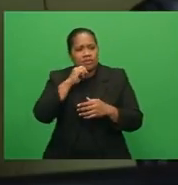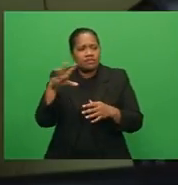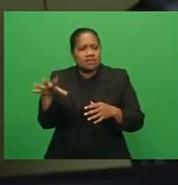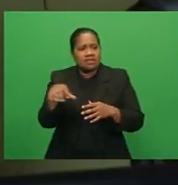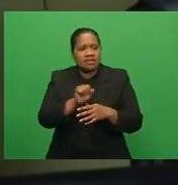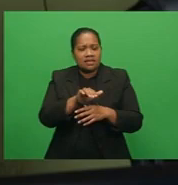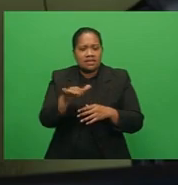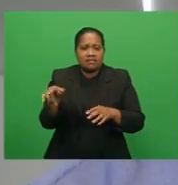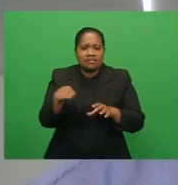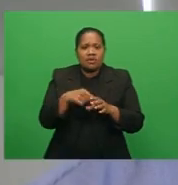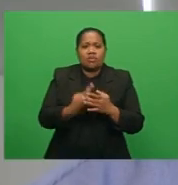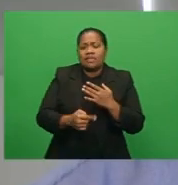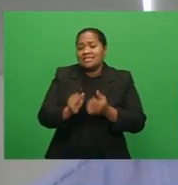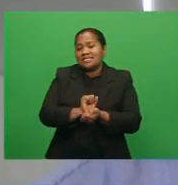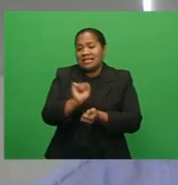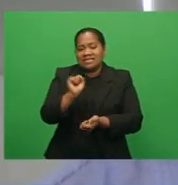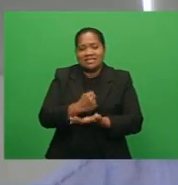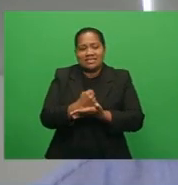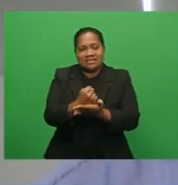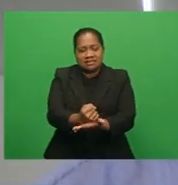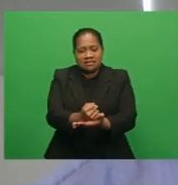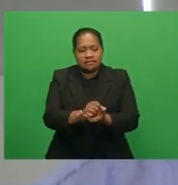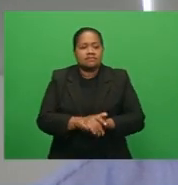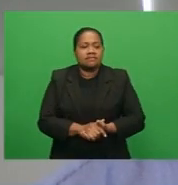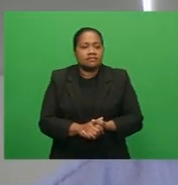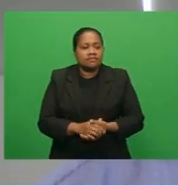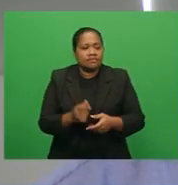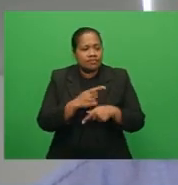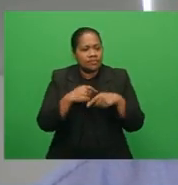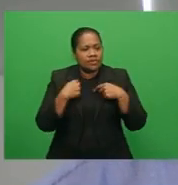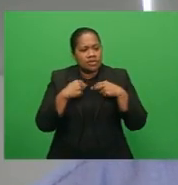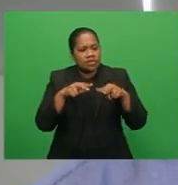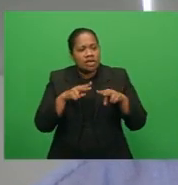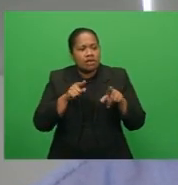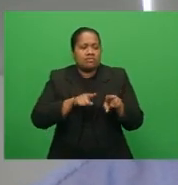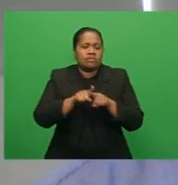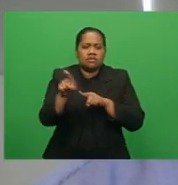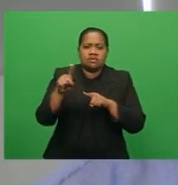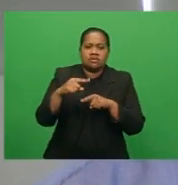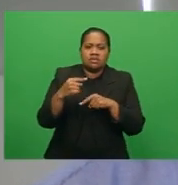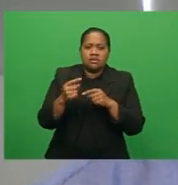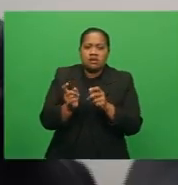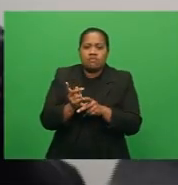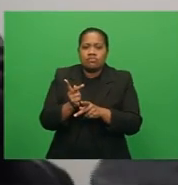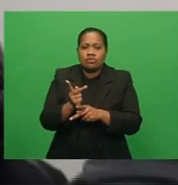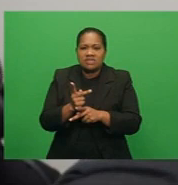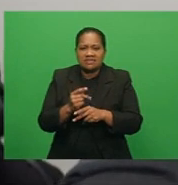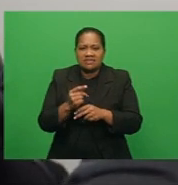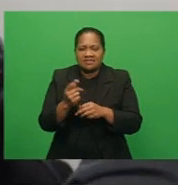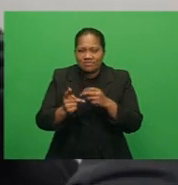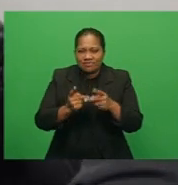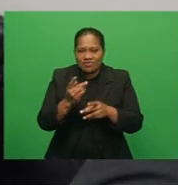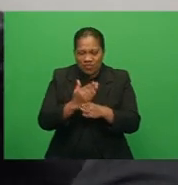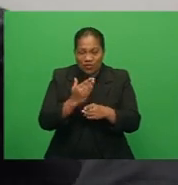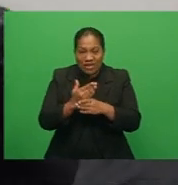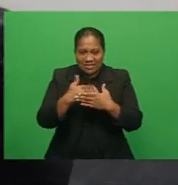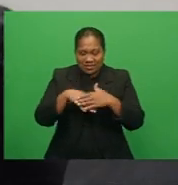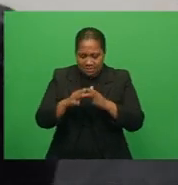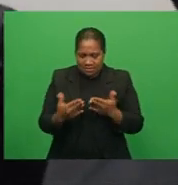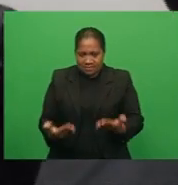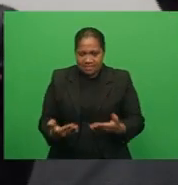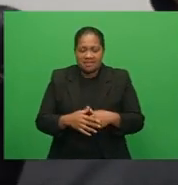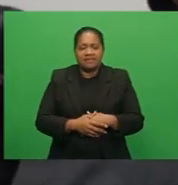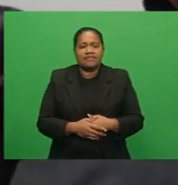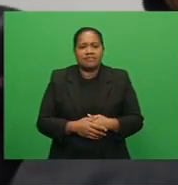sales assistant as well. We are going to look into employing mostly process level workers at the moment. The new jobs are based